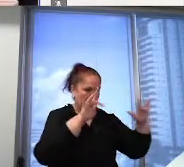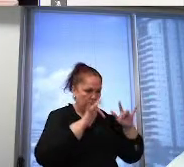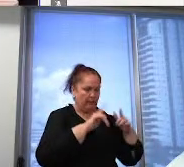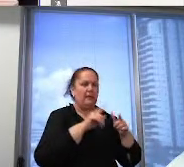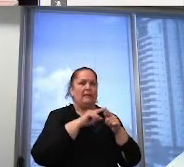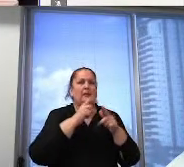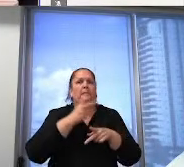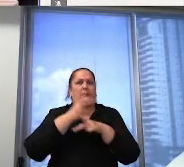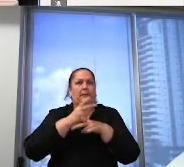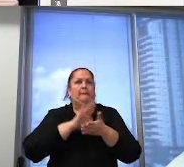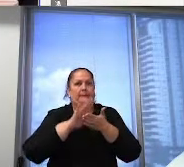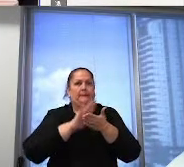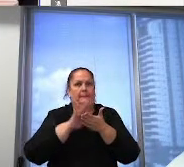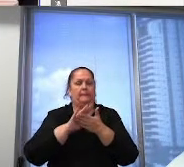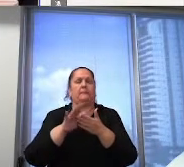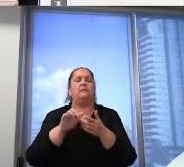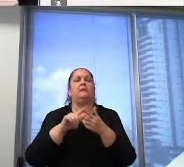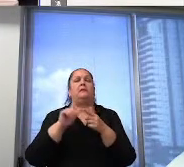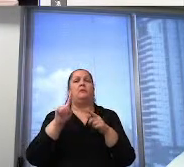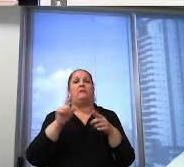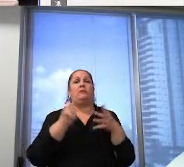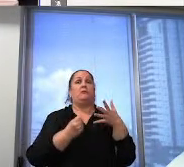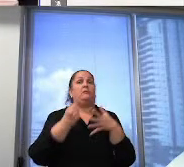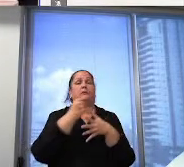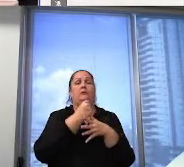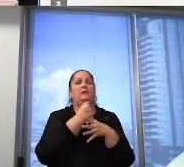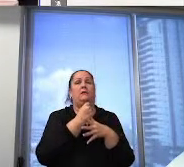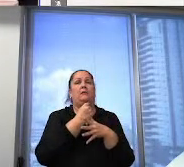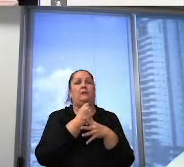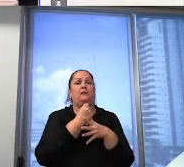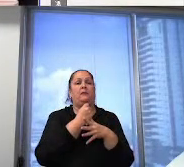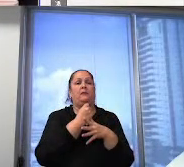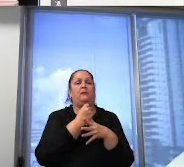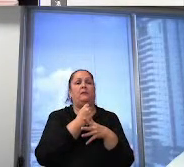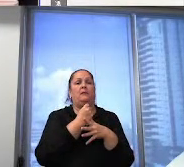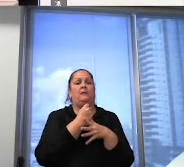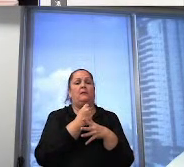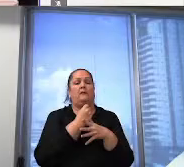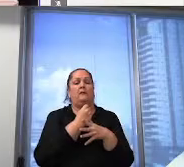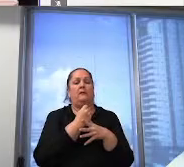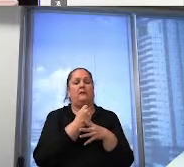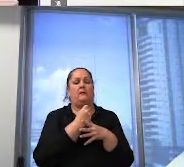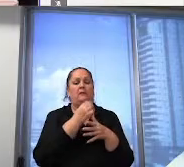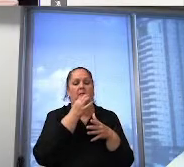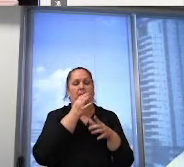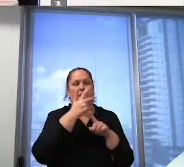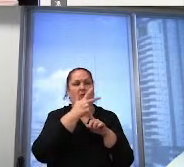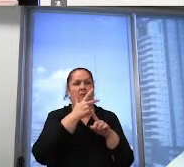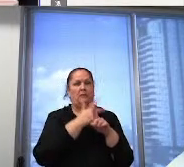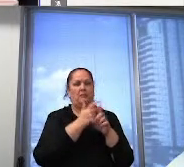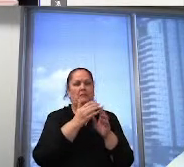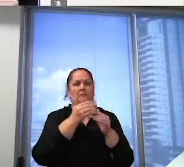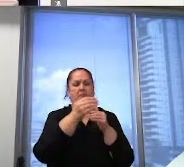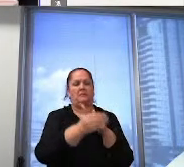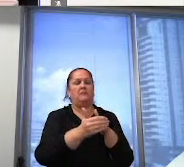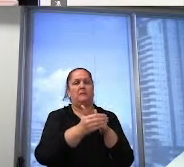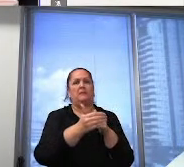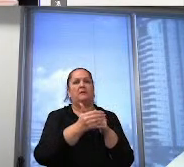sustaining type work. The first top priority is within short order, typically within 3